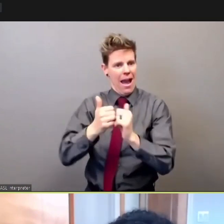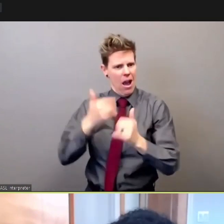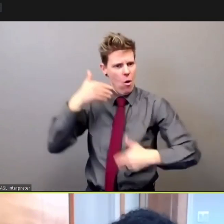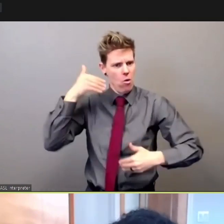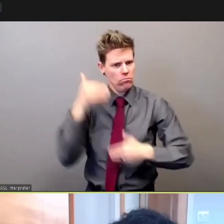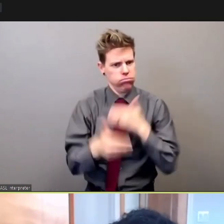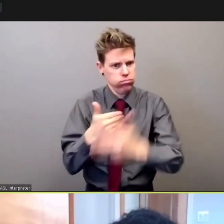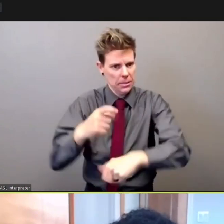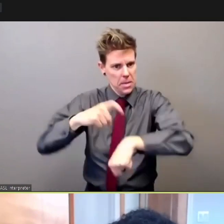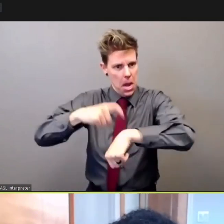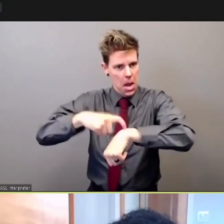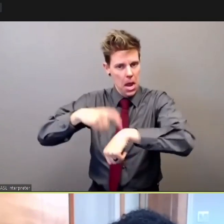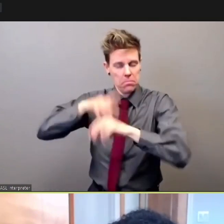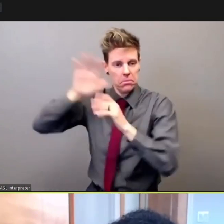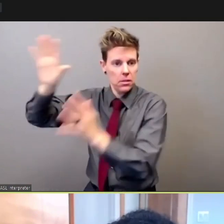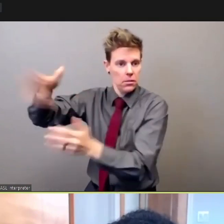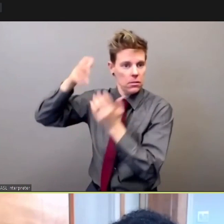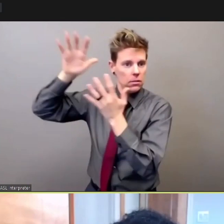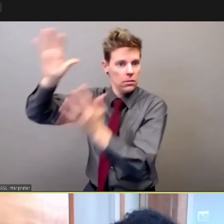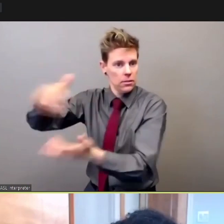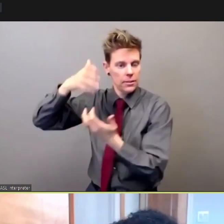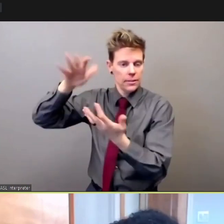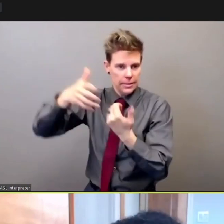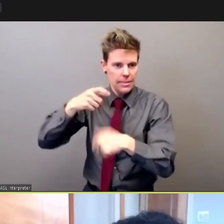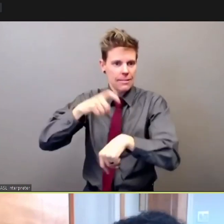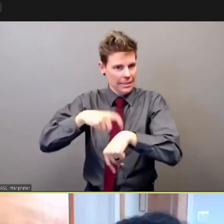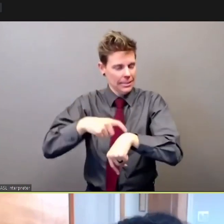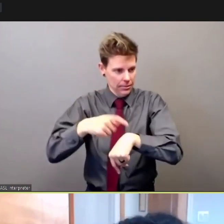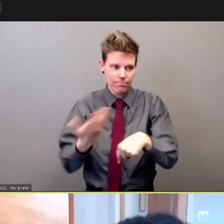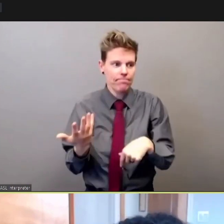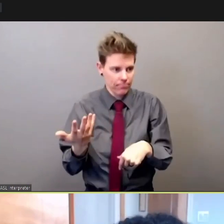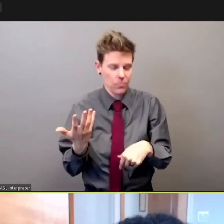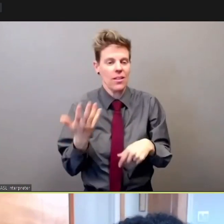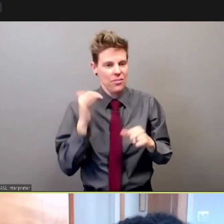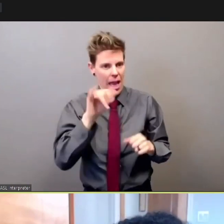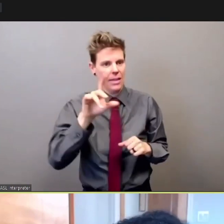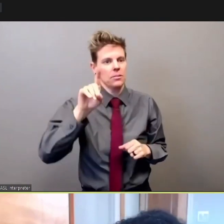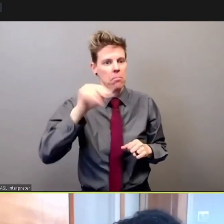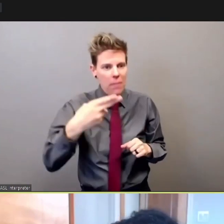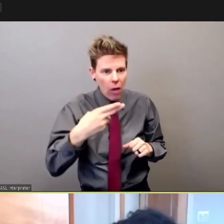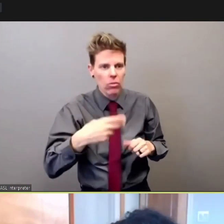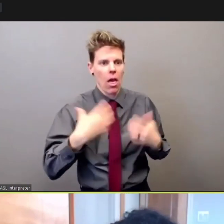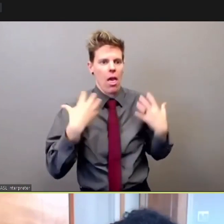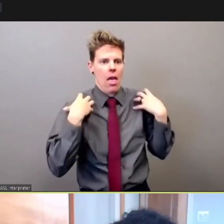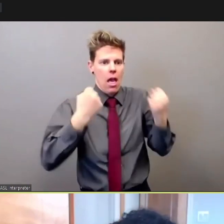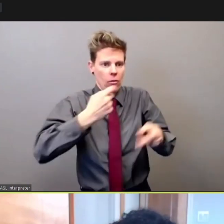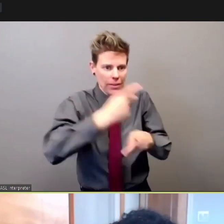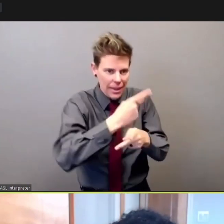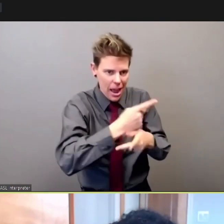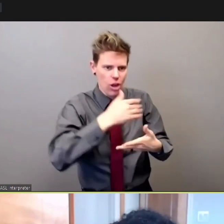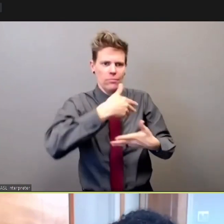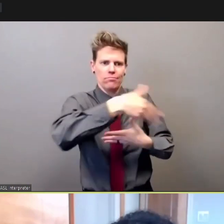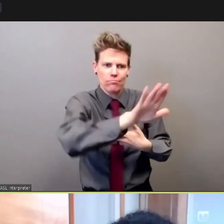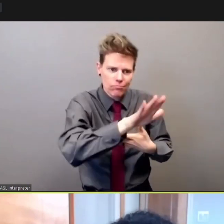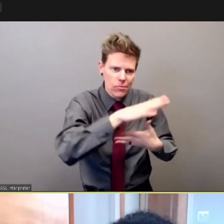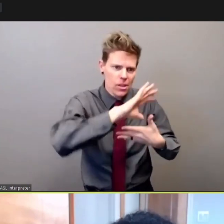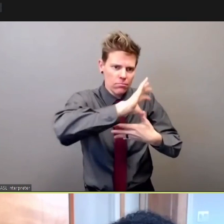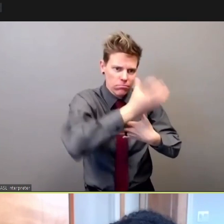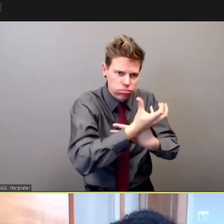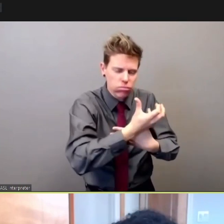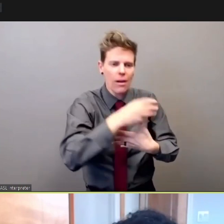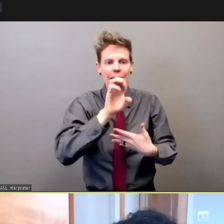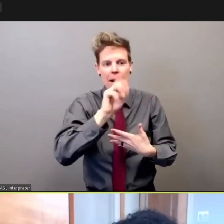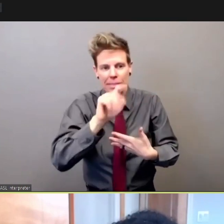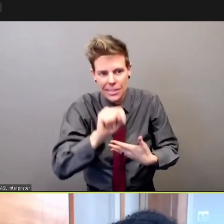healthcare personnel, and persons with chronic conditions. Many teachers have a chronic condition, but specific to the frontline essential workers